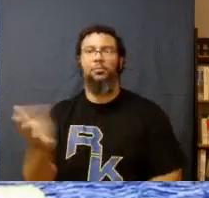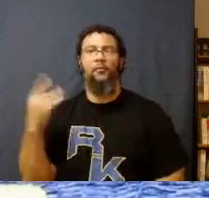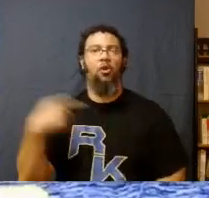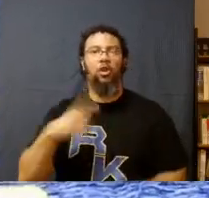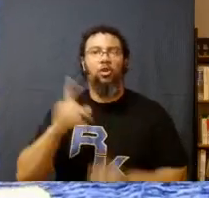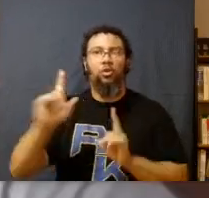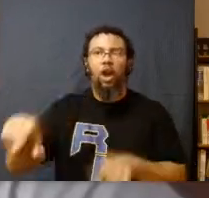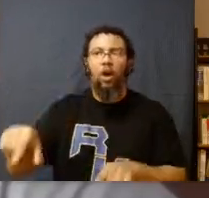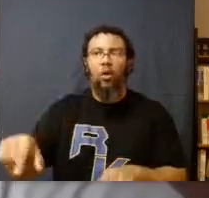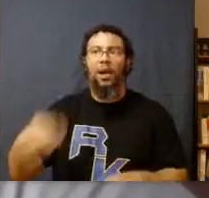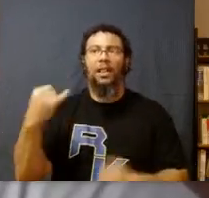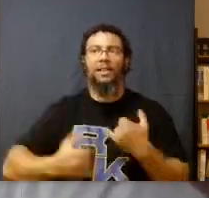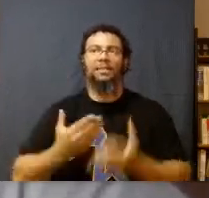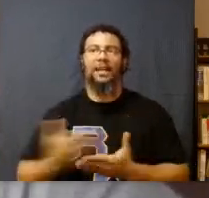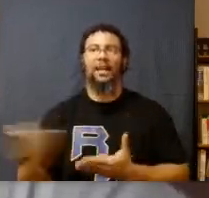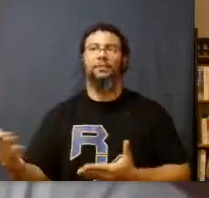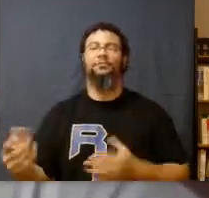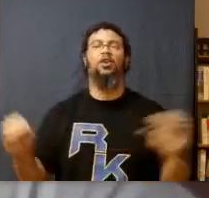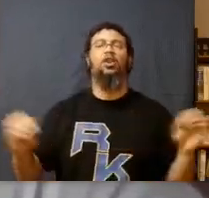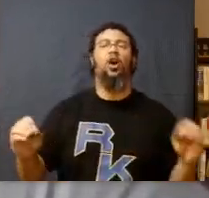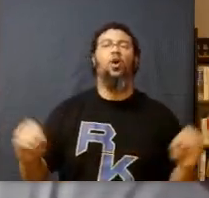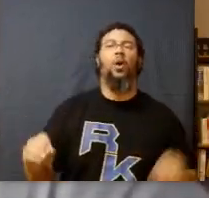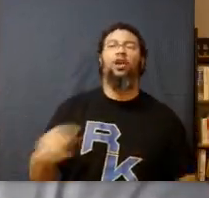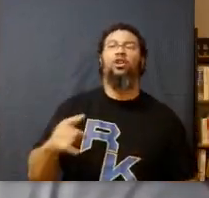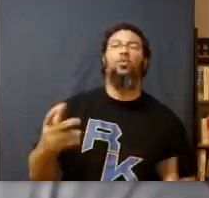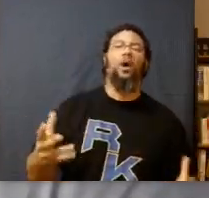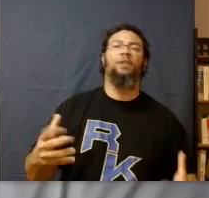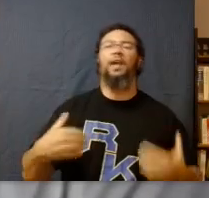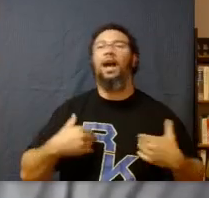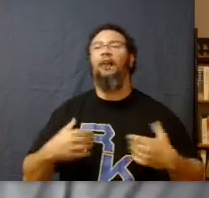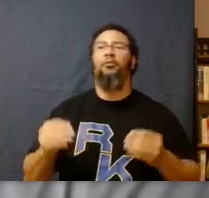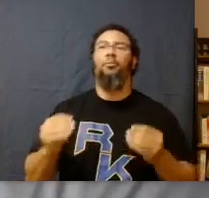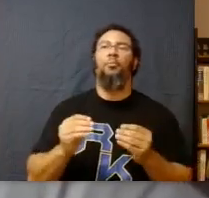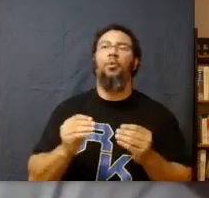thing. There's no one we'd rather have as a Rufus King general than you.